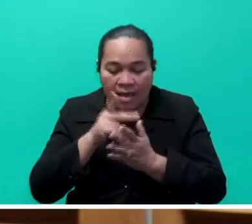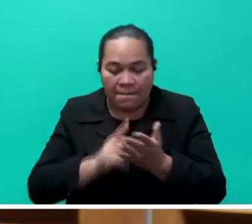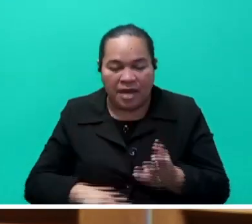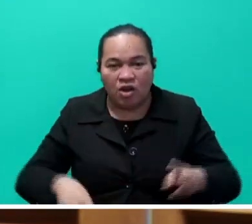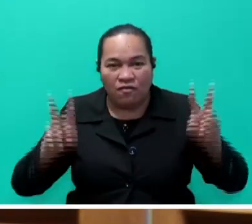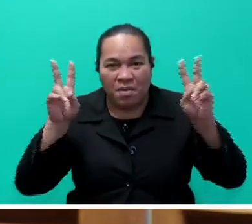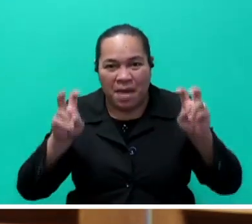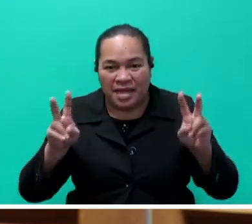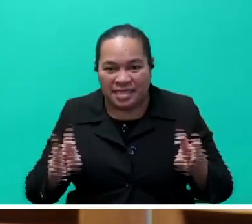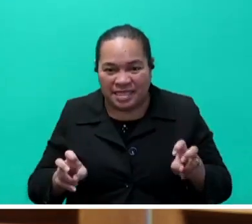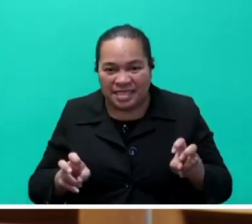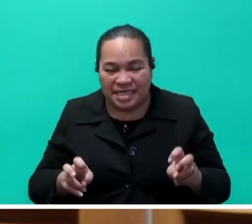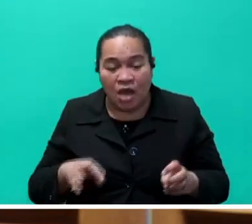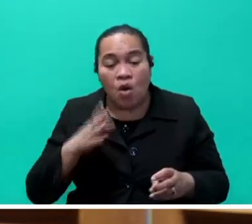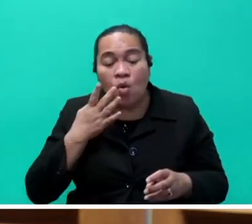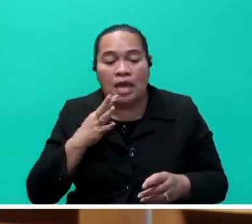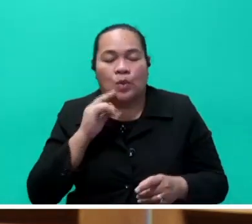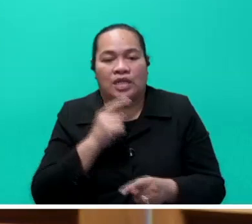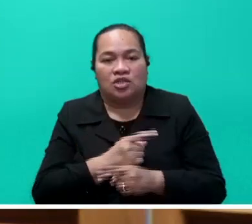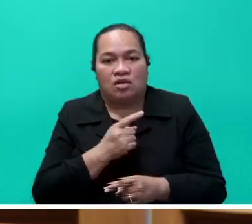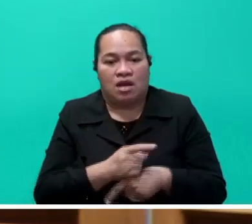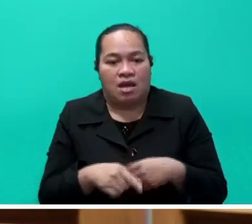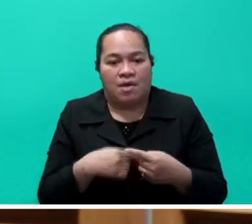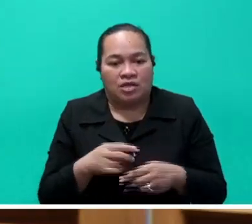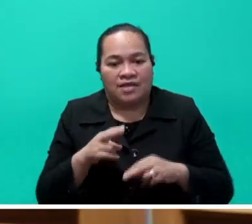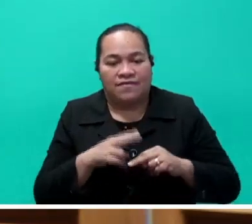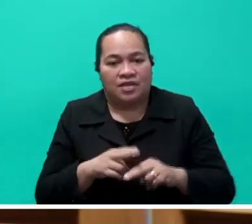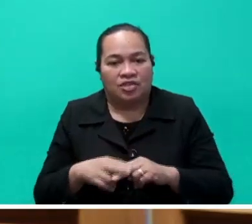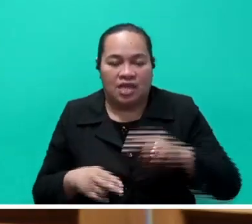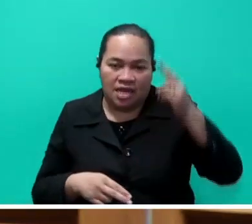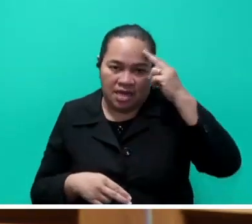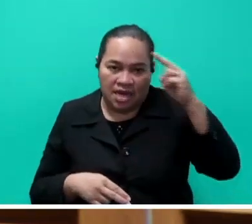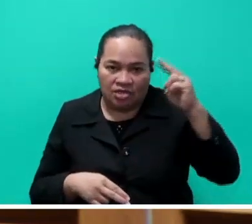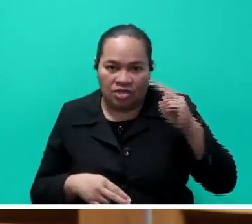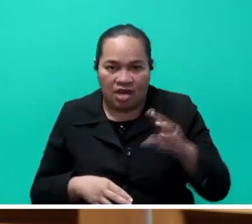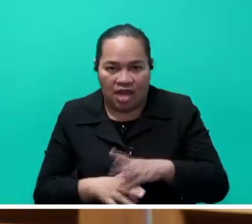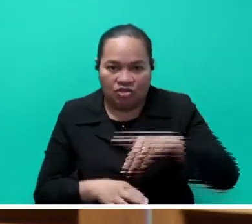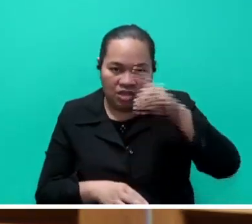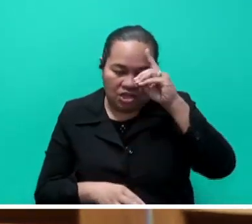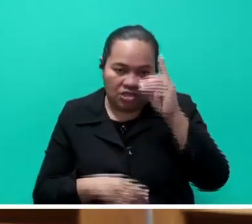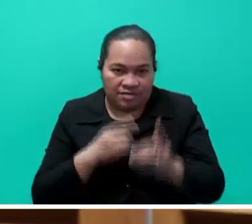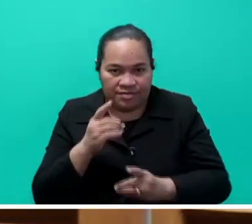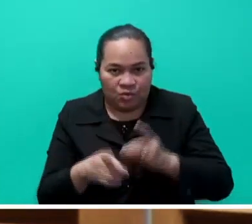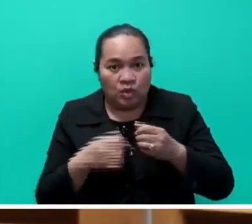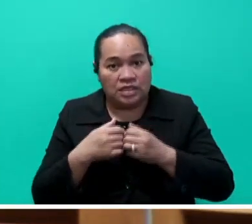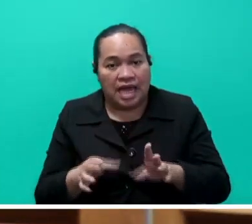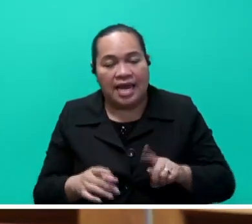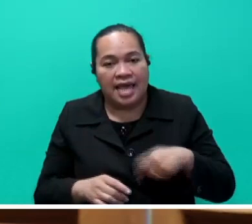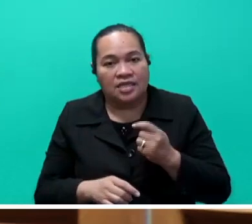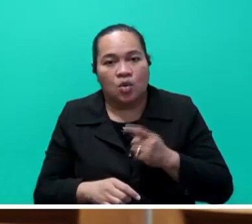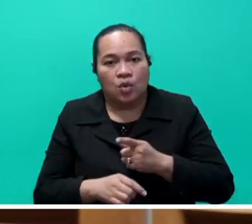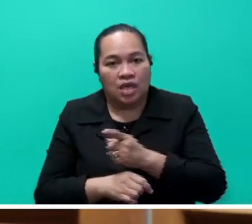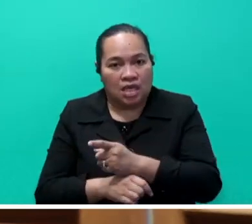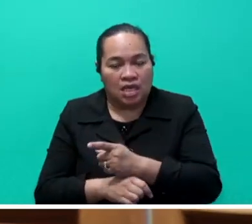will be discussed at the Fiji National Education Summit, which will be convened next week.